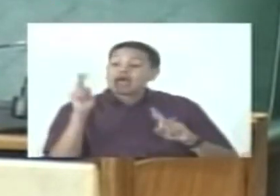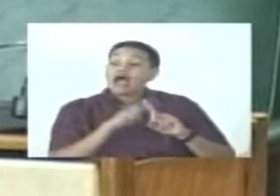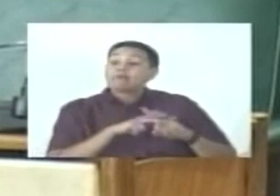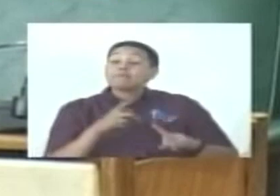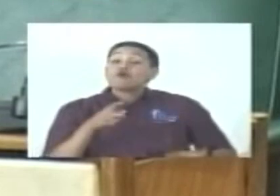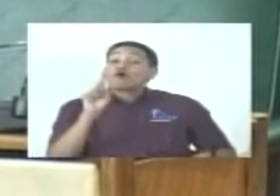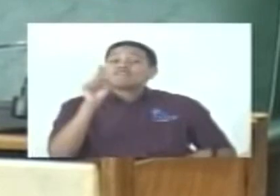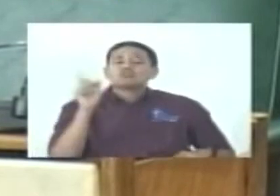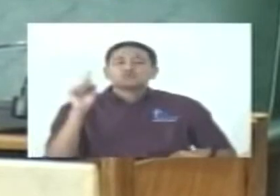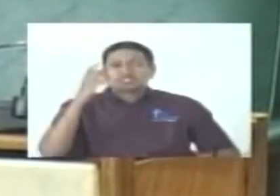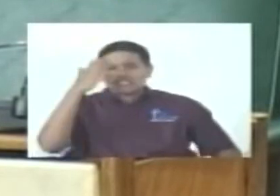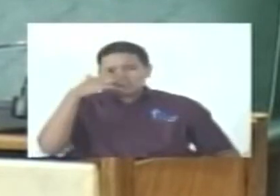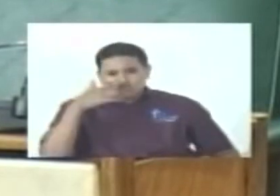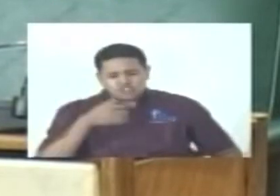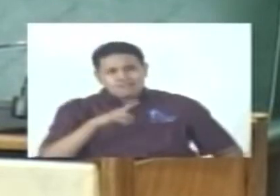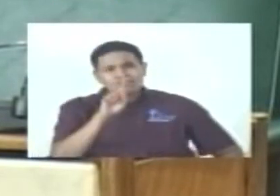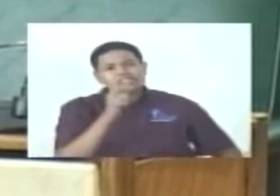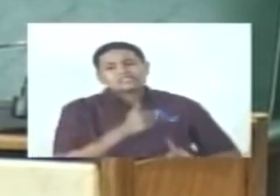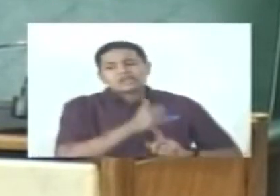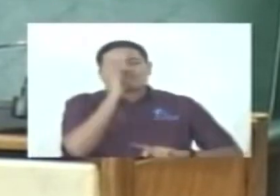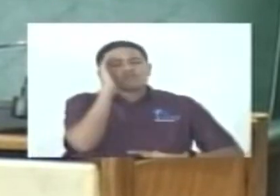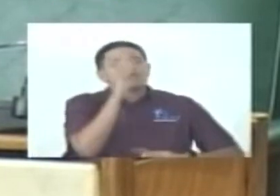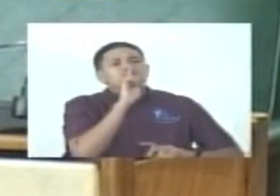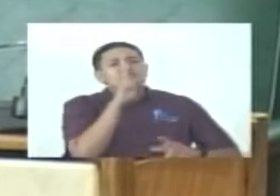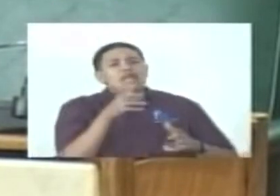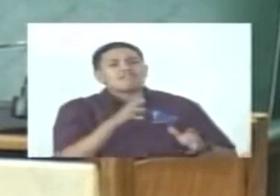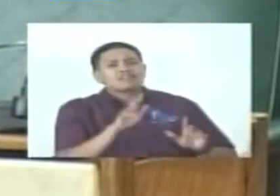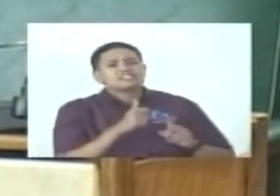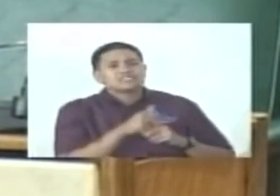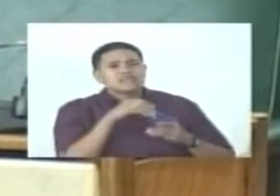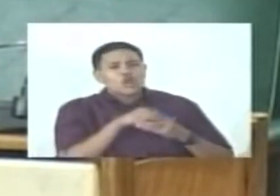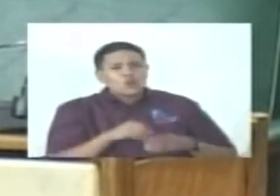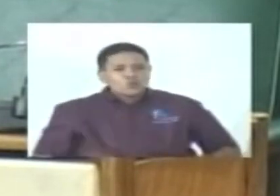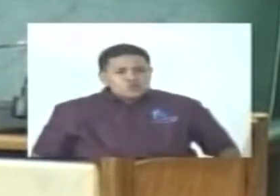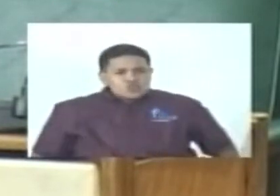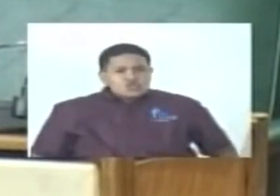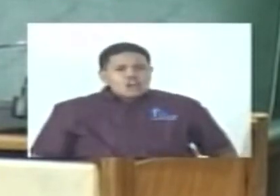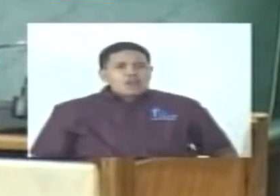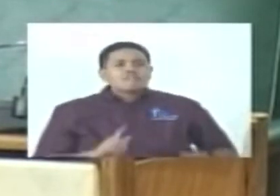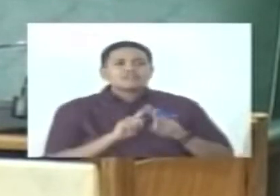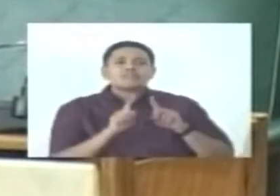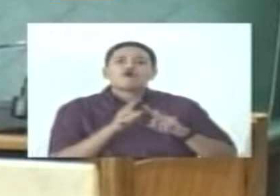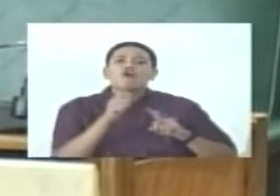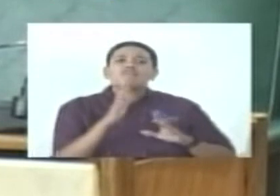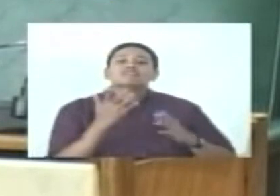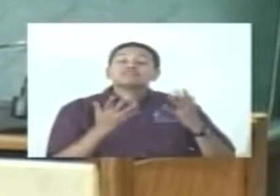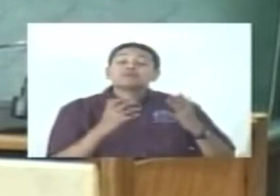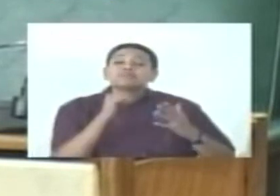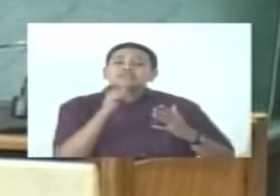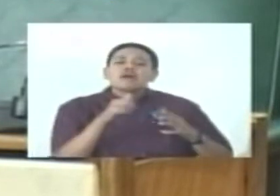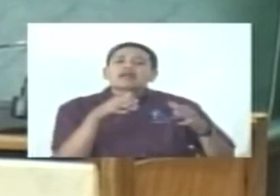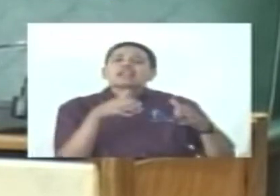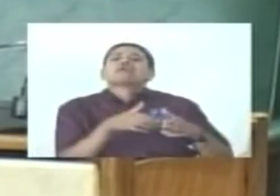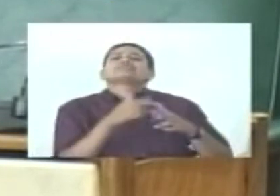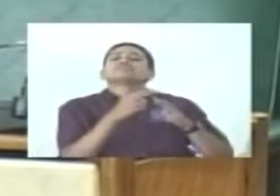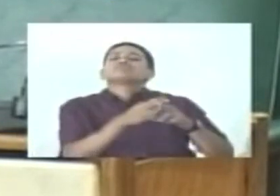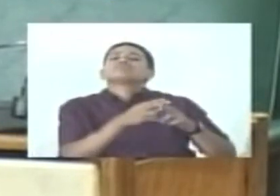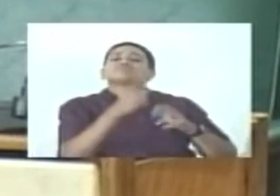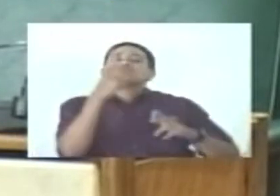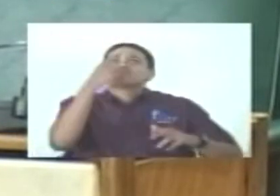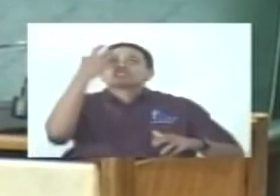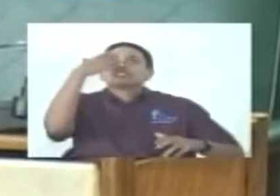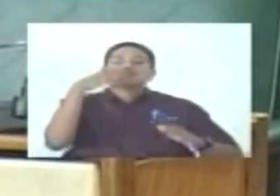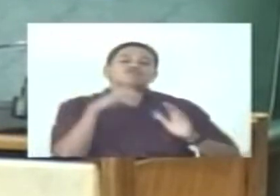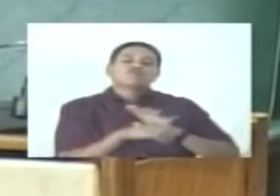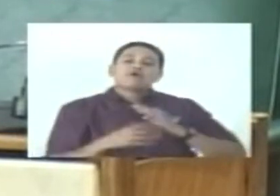offence, in which serious offences will therefore facilitate the inclusion of offences that may not classically be considered serious